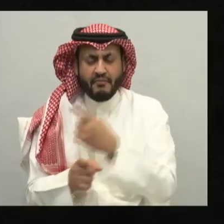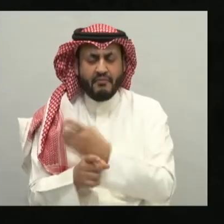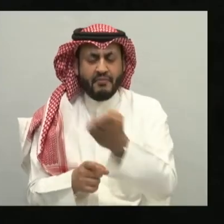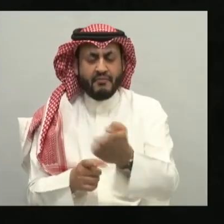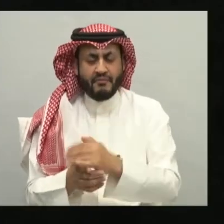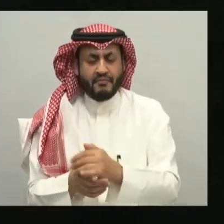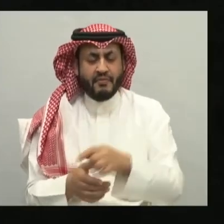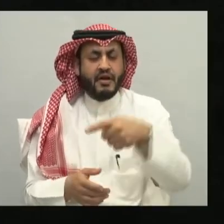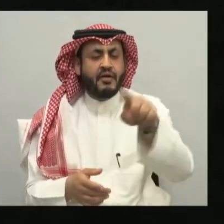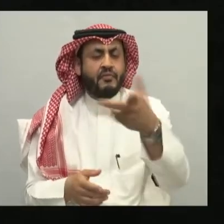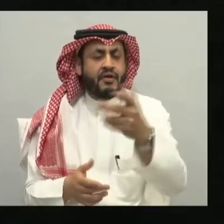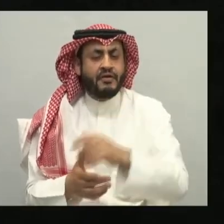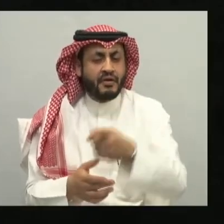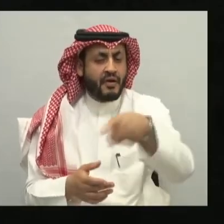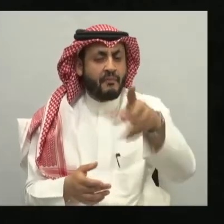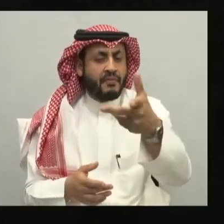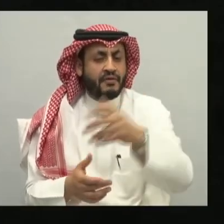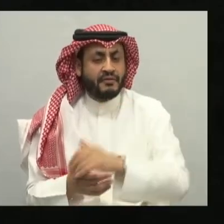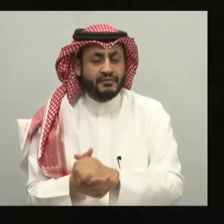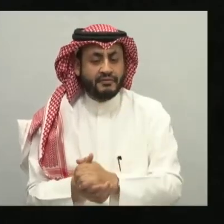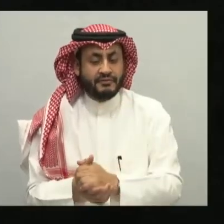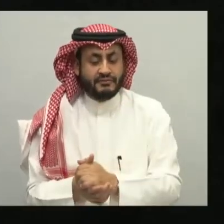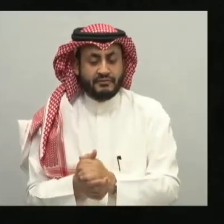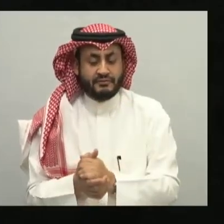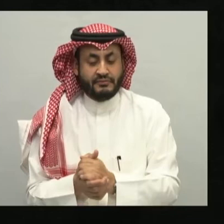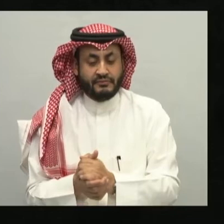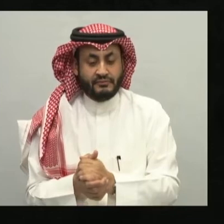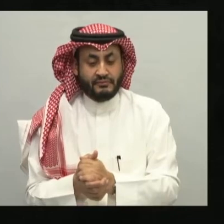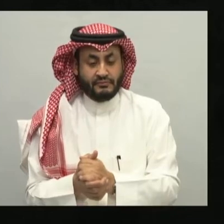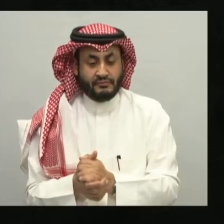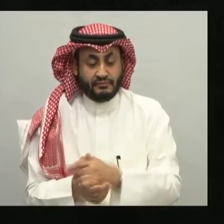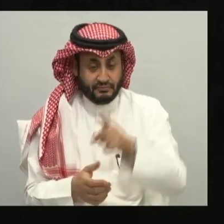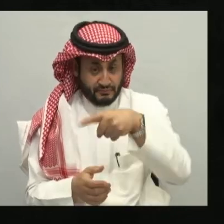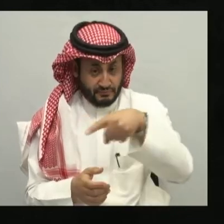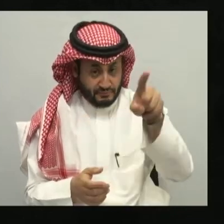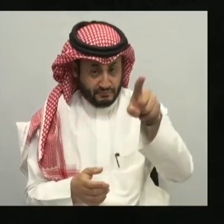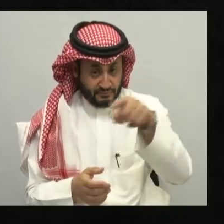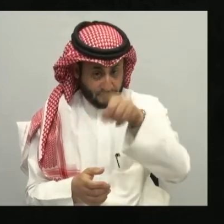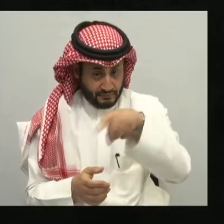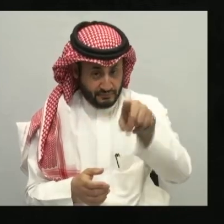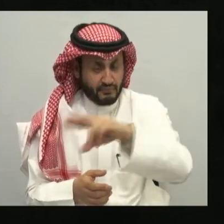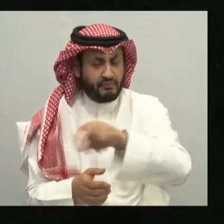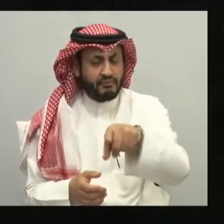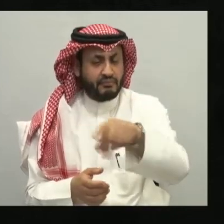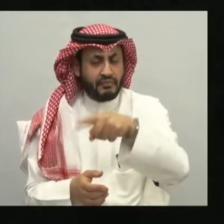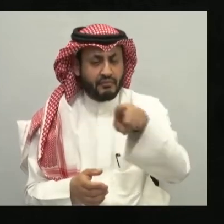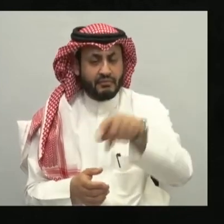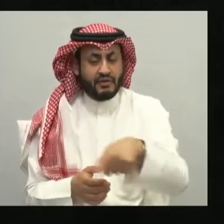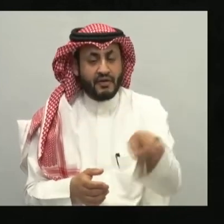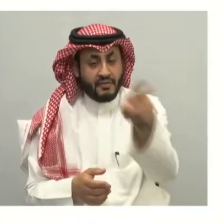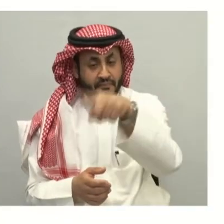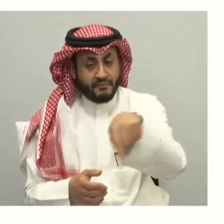Where do we put a check and when do we draw a circle? Can you do it in the air? Okay, look at me, check. Do that in the air. Circle.